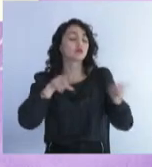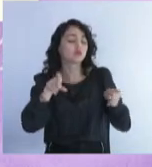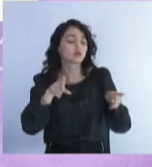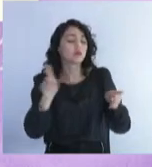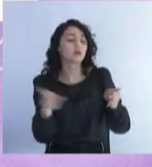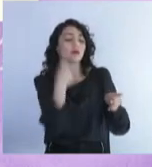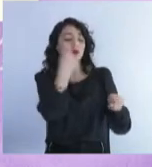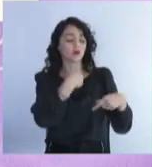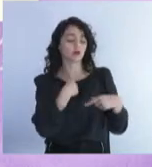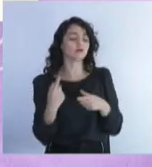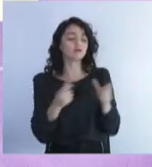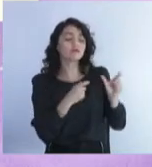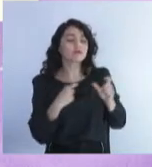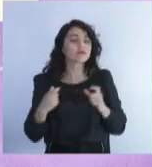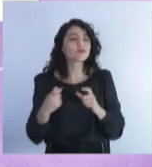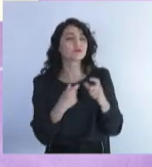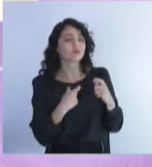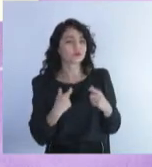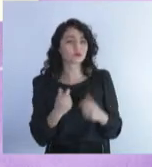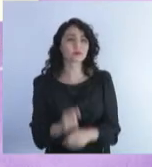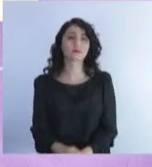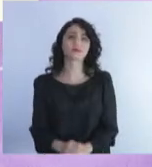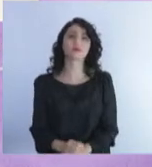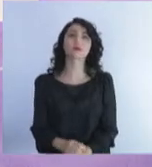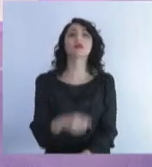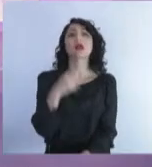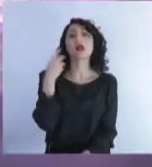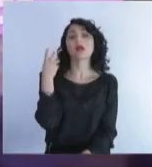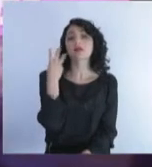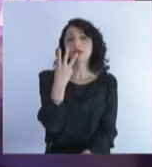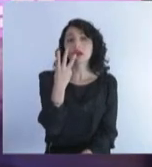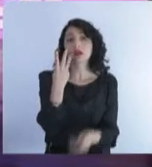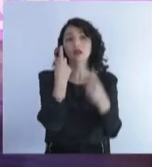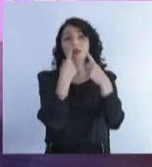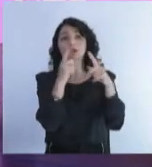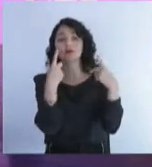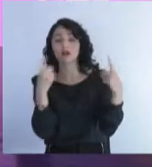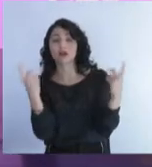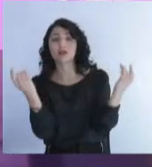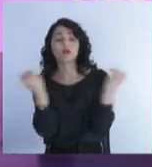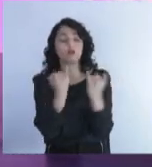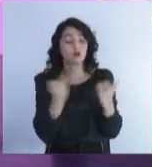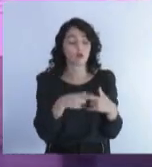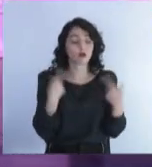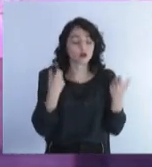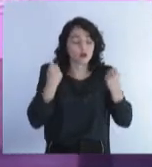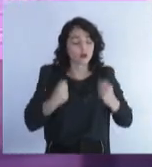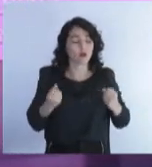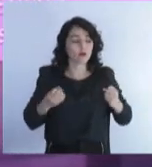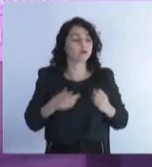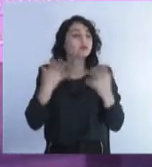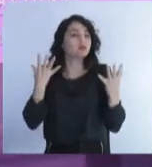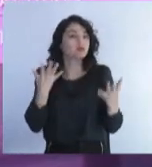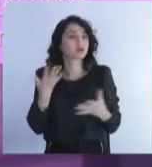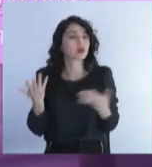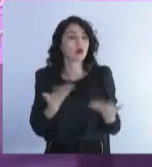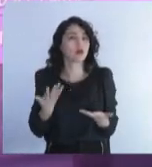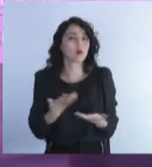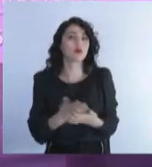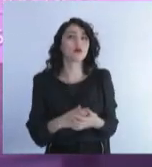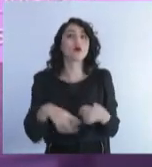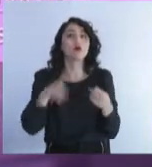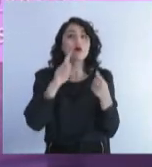manage ourselves. So there are three different ways we can react.